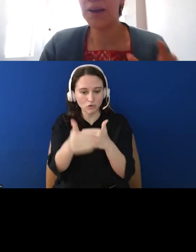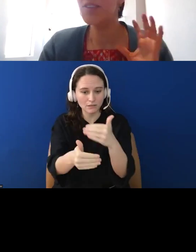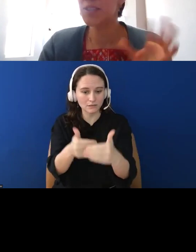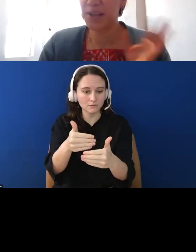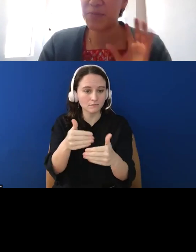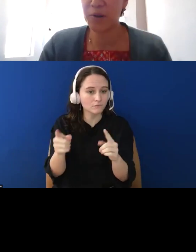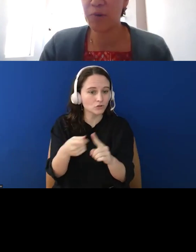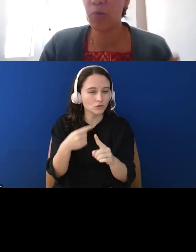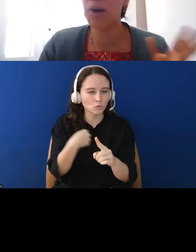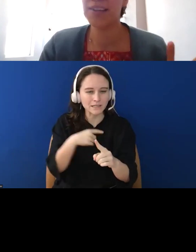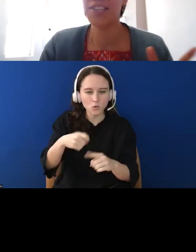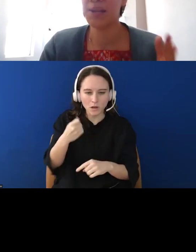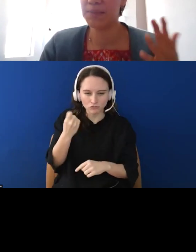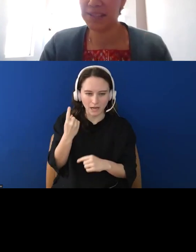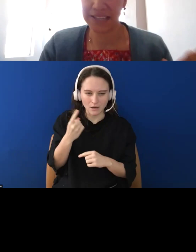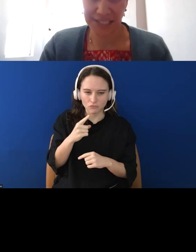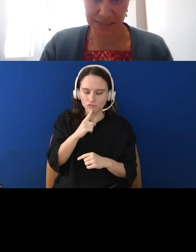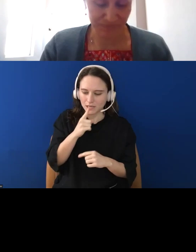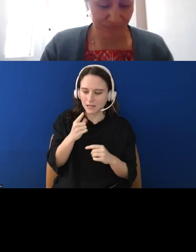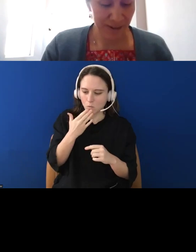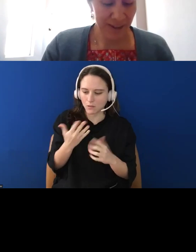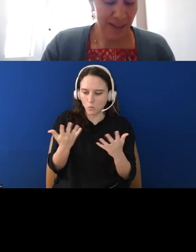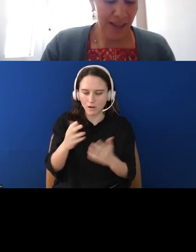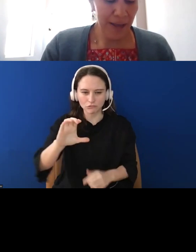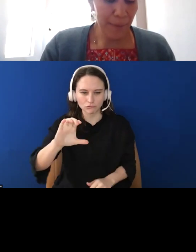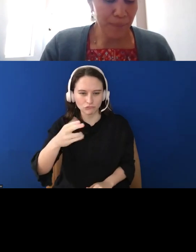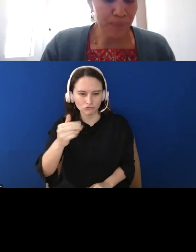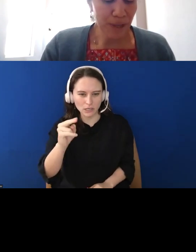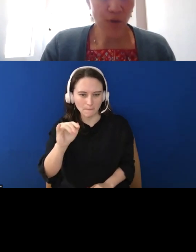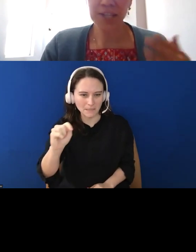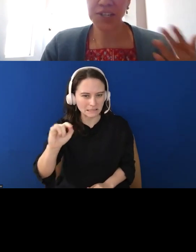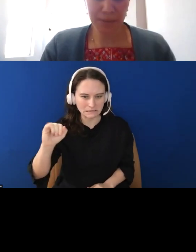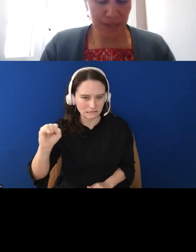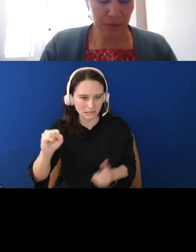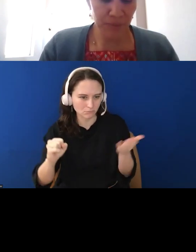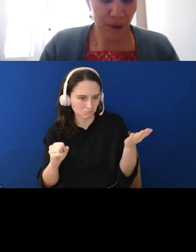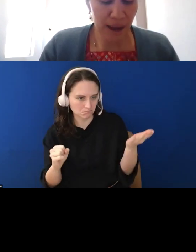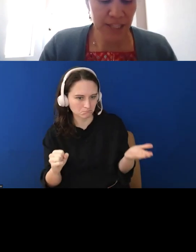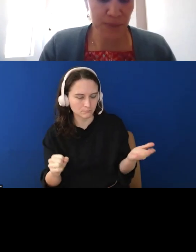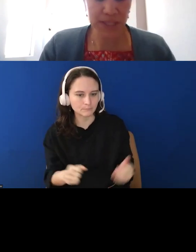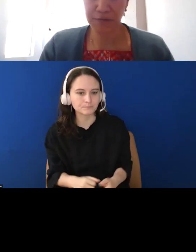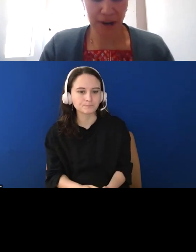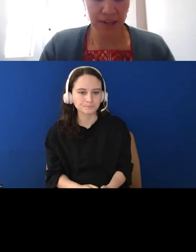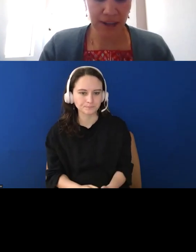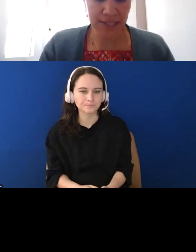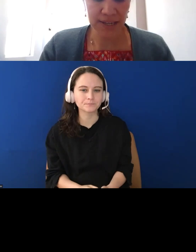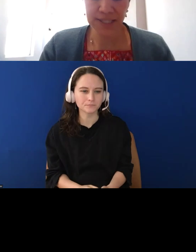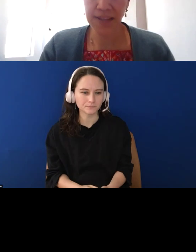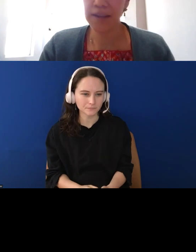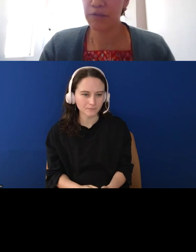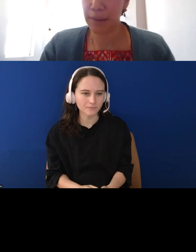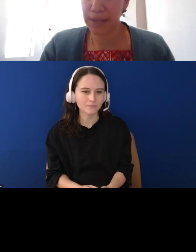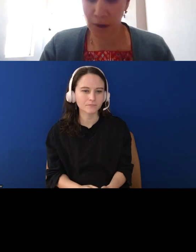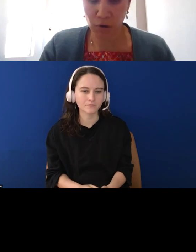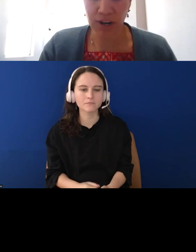to understand very well what a chinamit is. So a chinamit has been defined as an